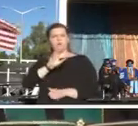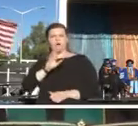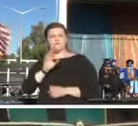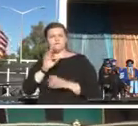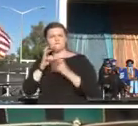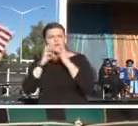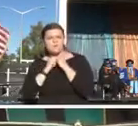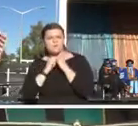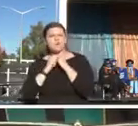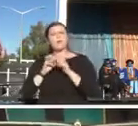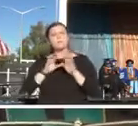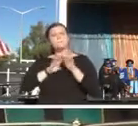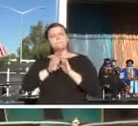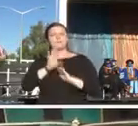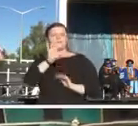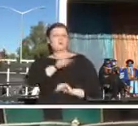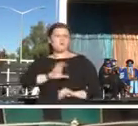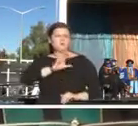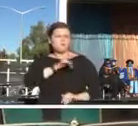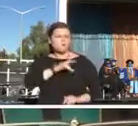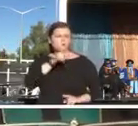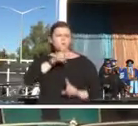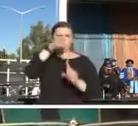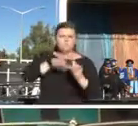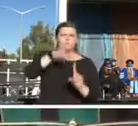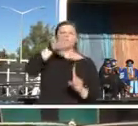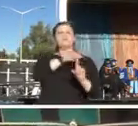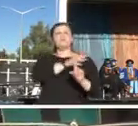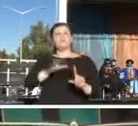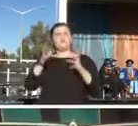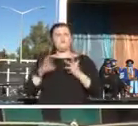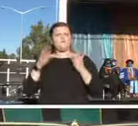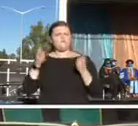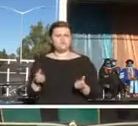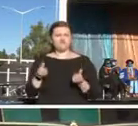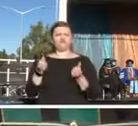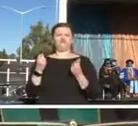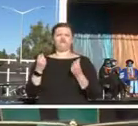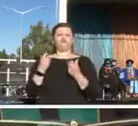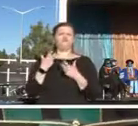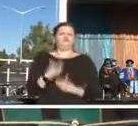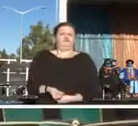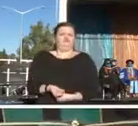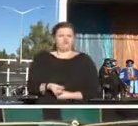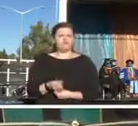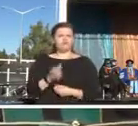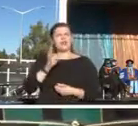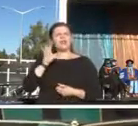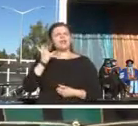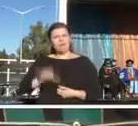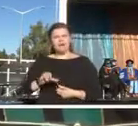character, your confidence, and your courage. And that's the kind of strength that people want on their